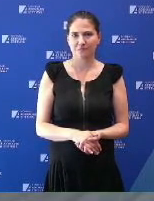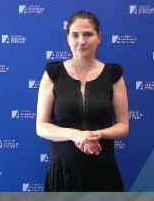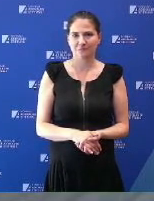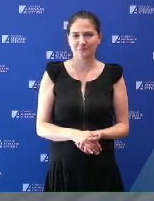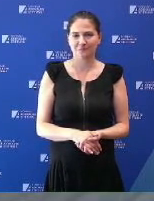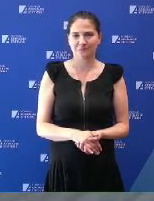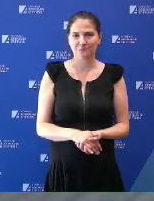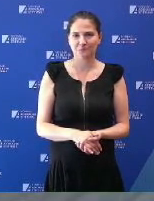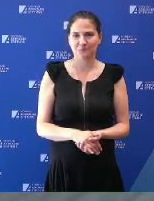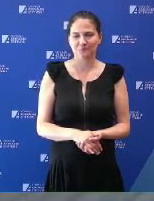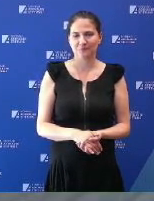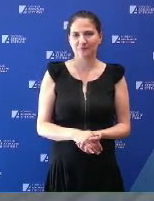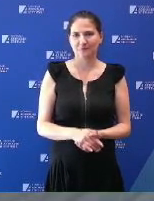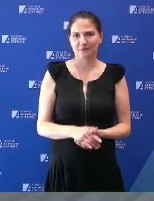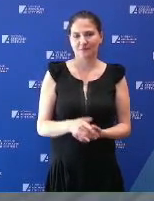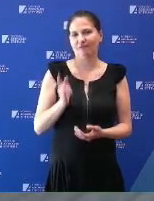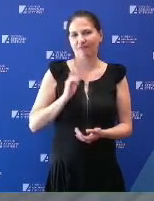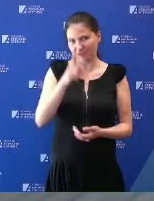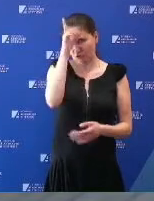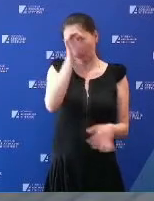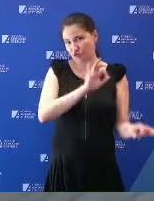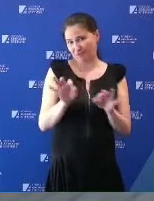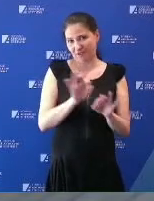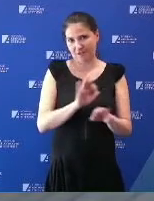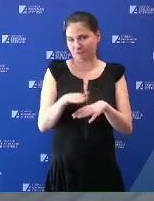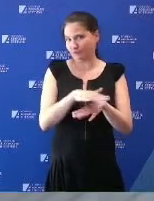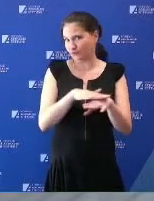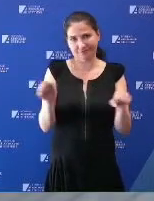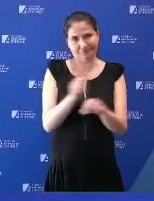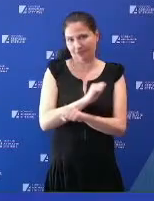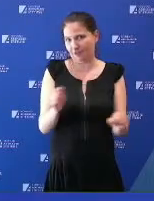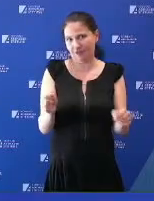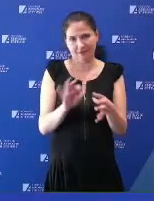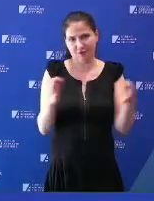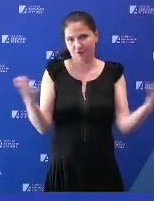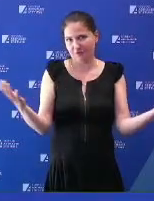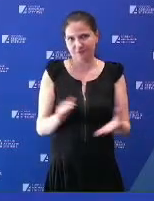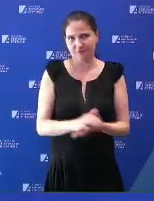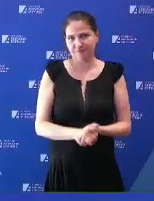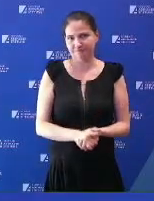And as the clip title suggests, we are taking the future of work to task.